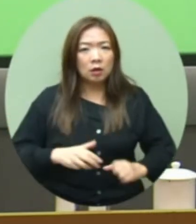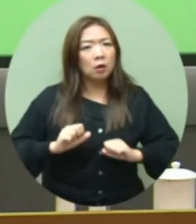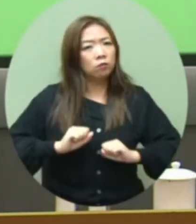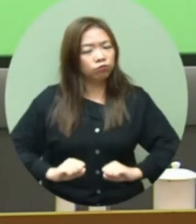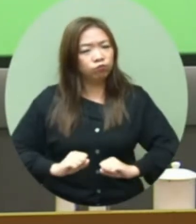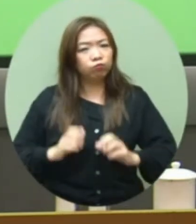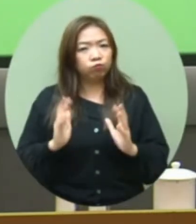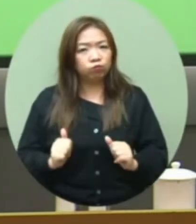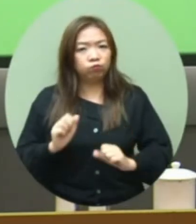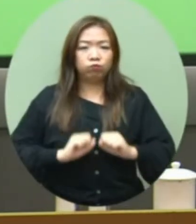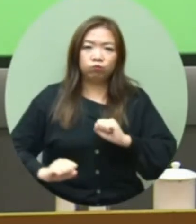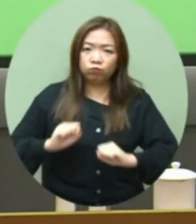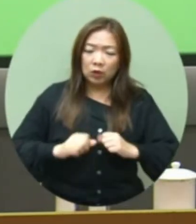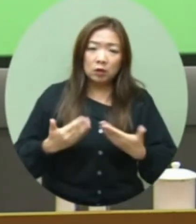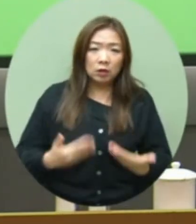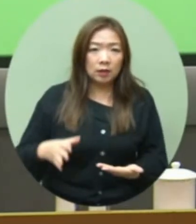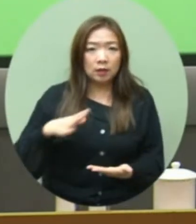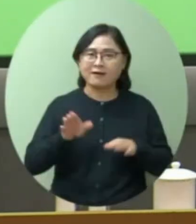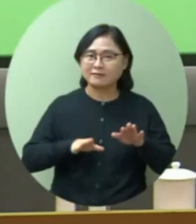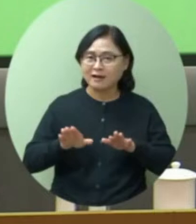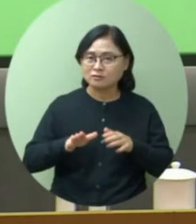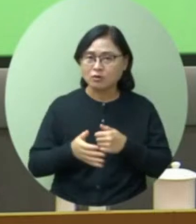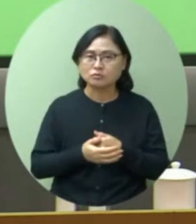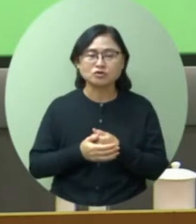it is a negative